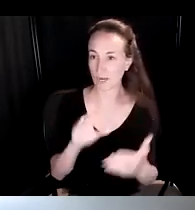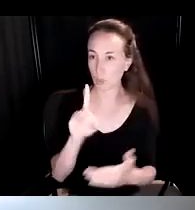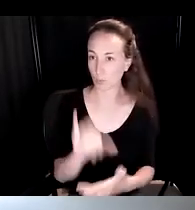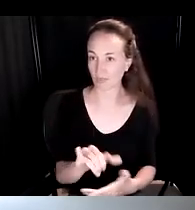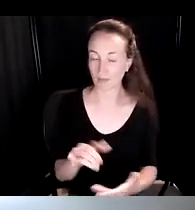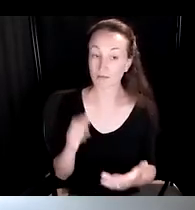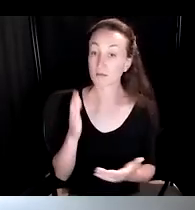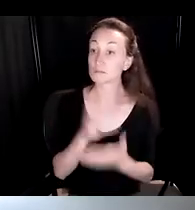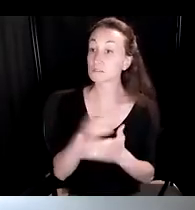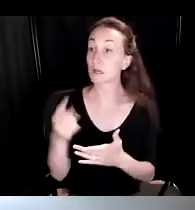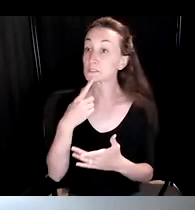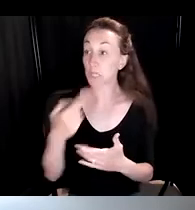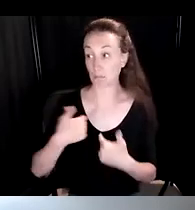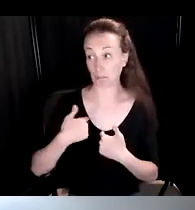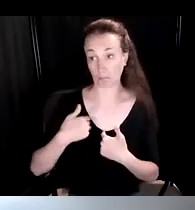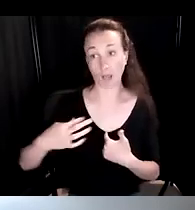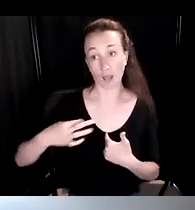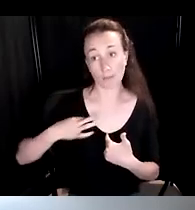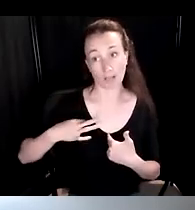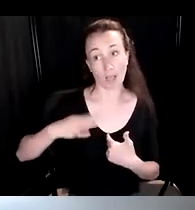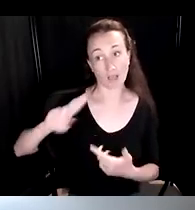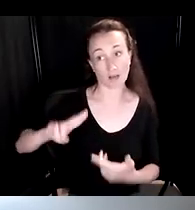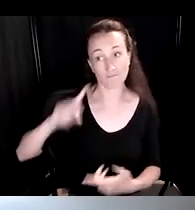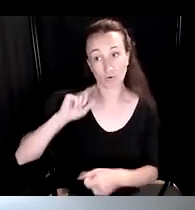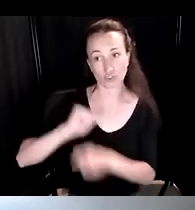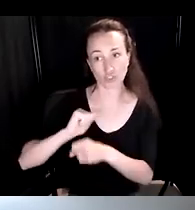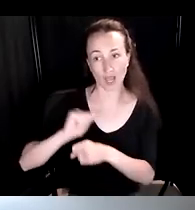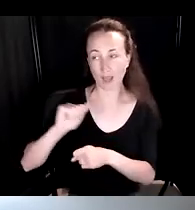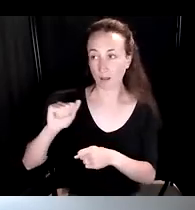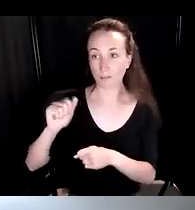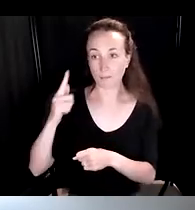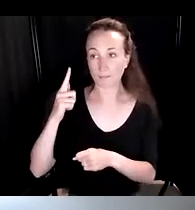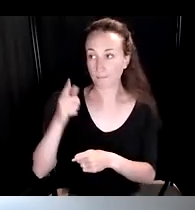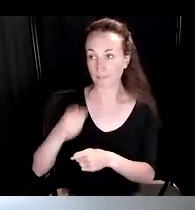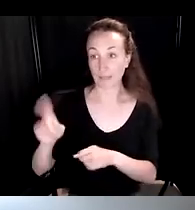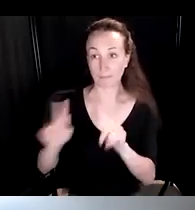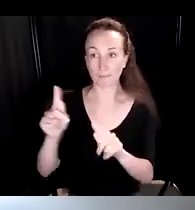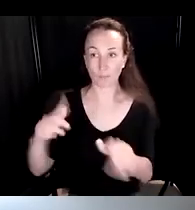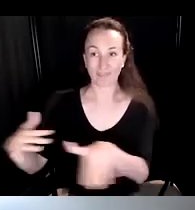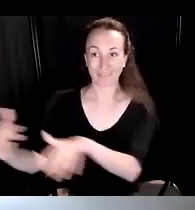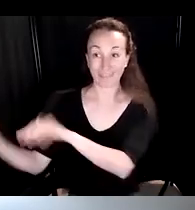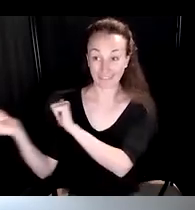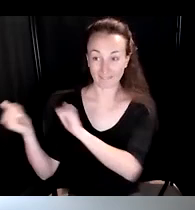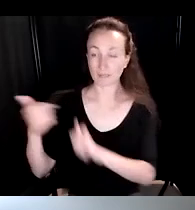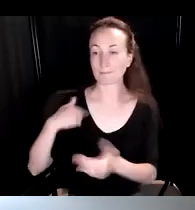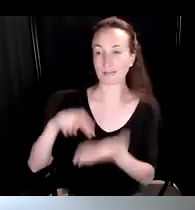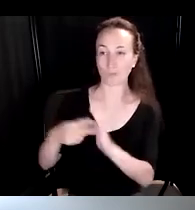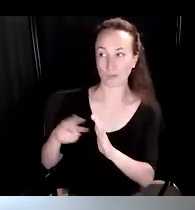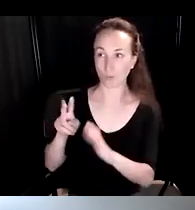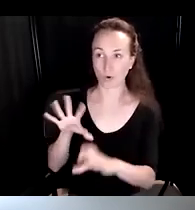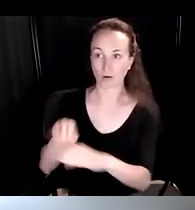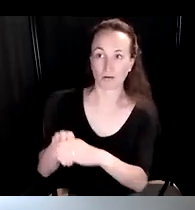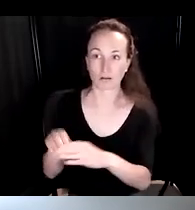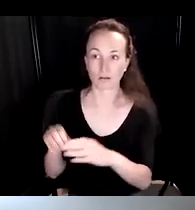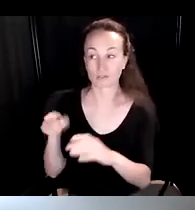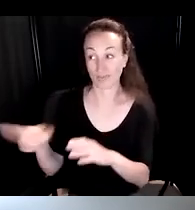were applying for jobs that so many other people were applying for because people were losing their jobs, so it was more competitive, not getting called back. And the places that